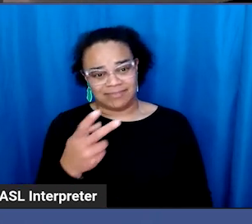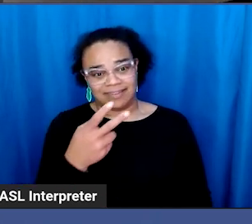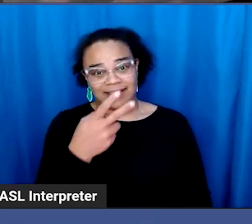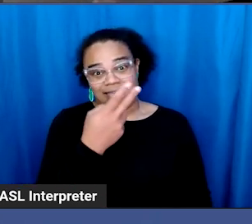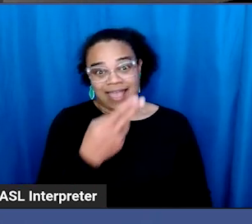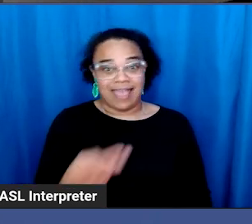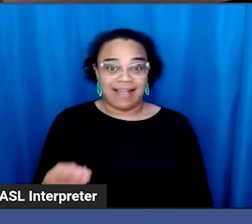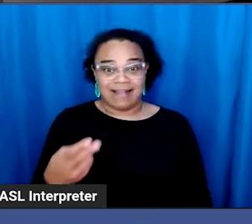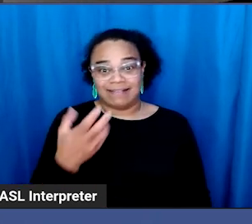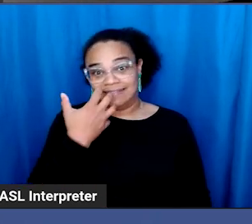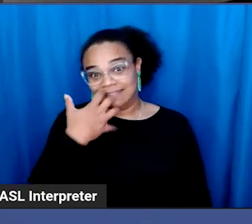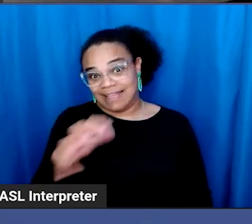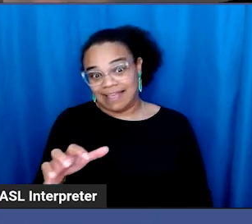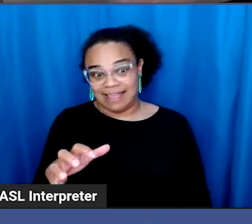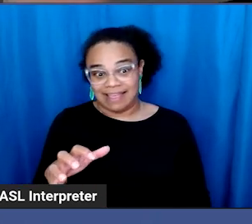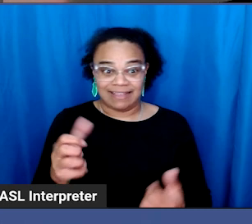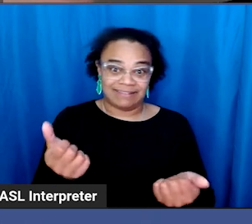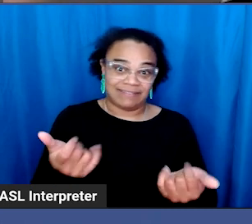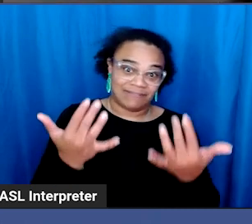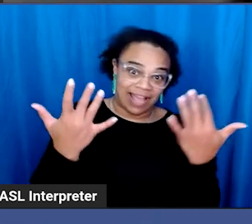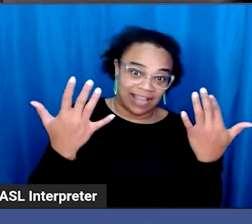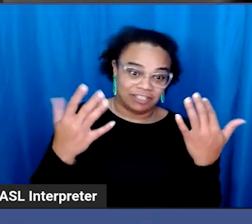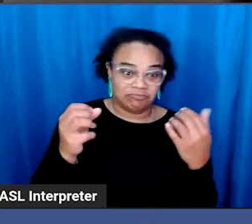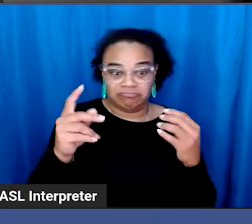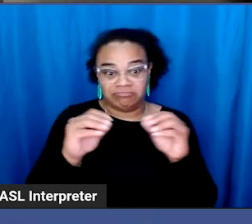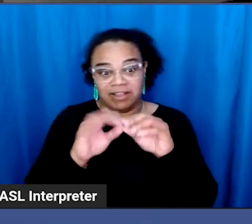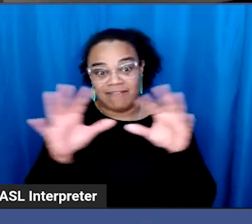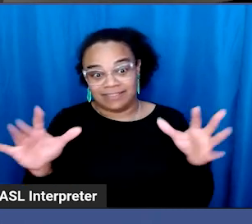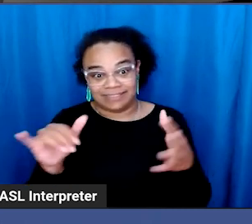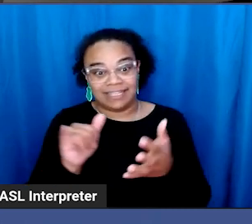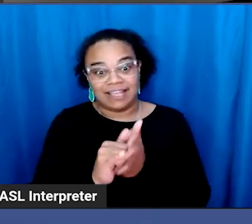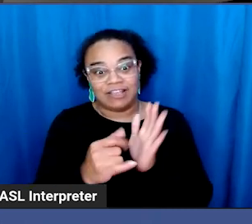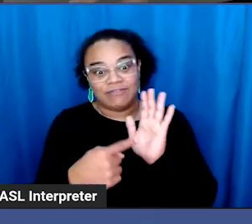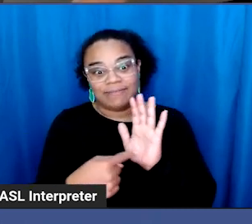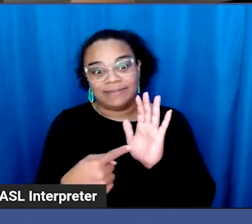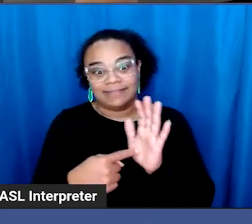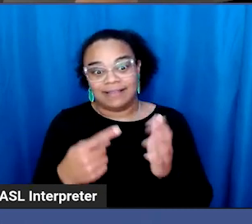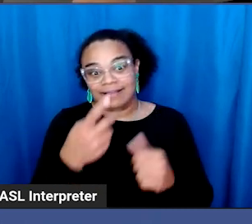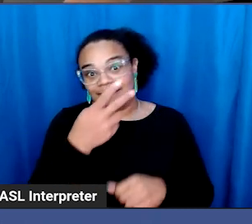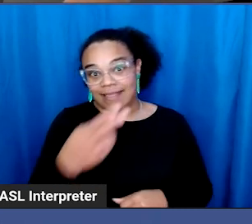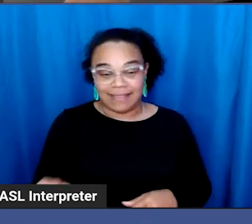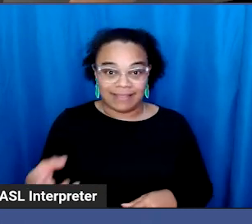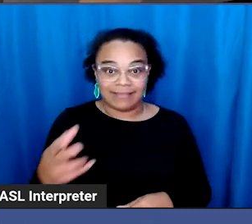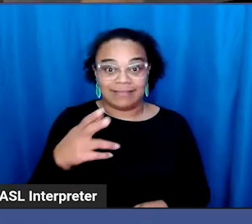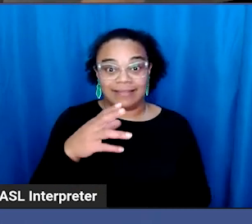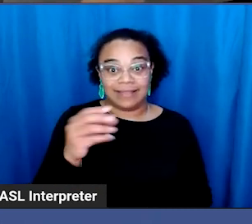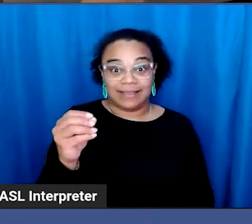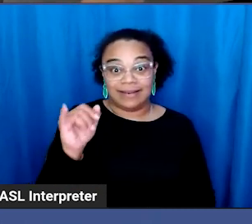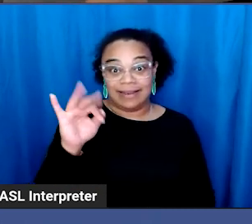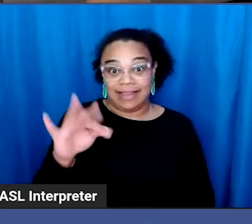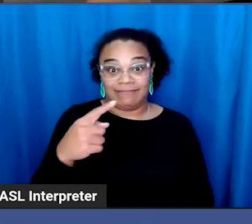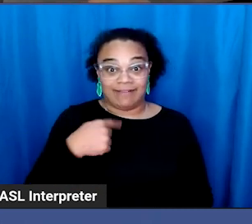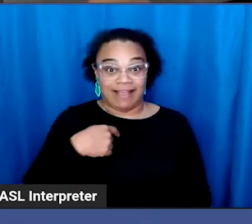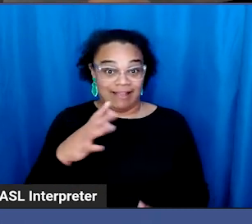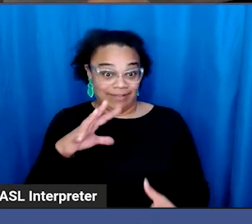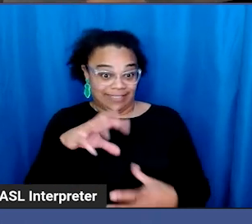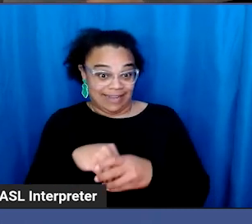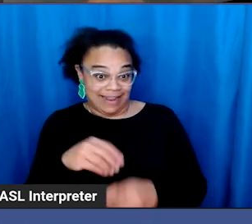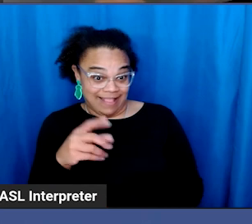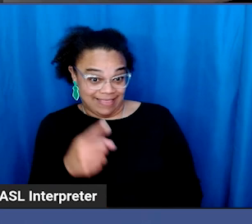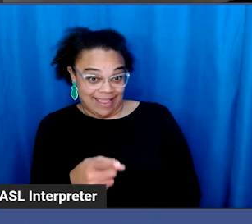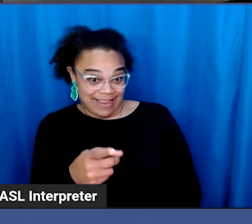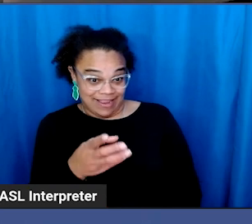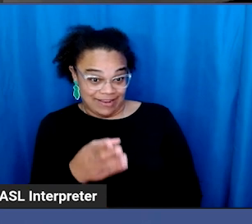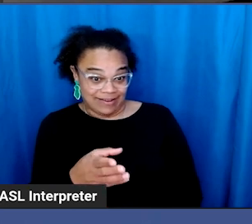and fire, obviously, just representation of hell. And then if I was up in there, you